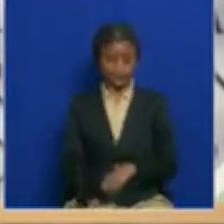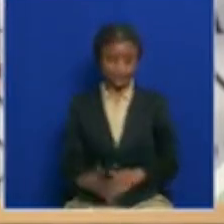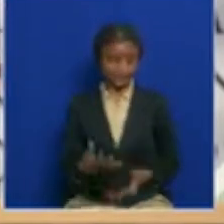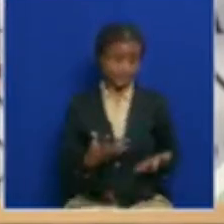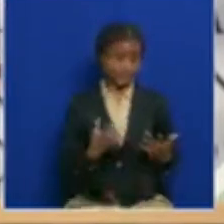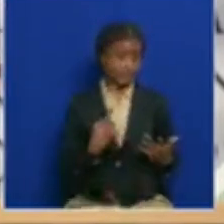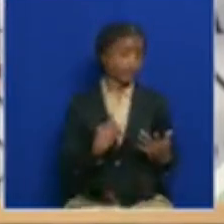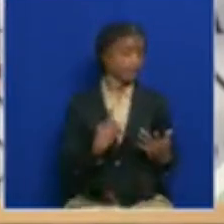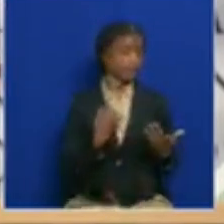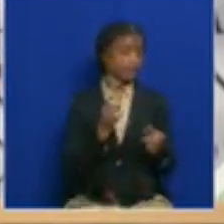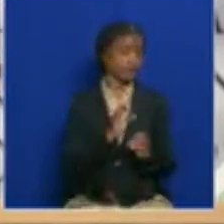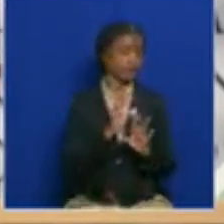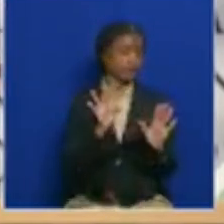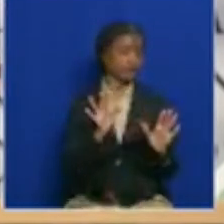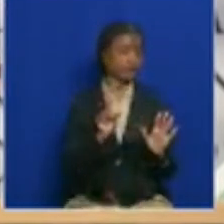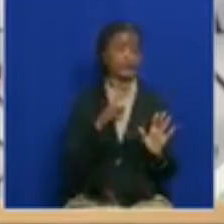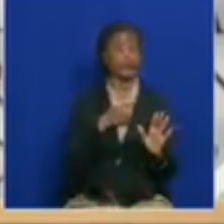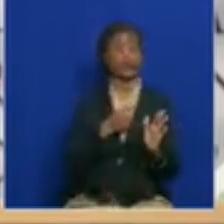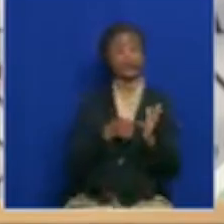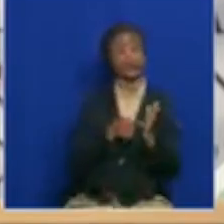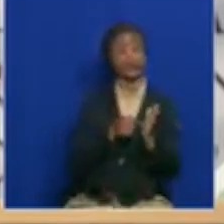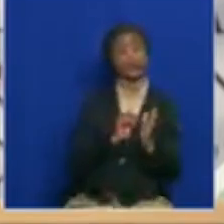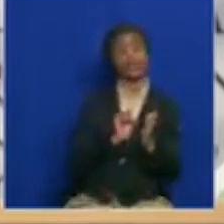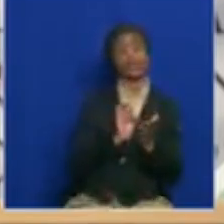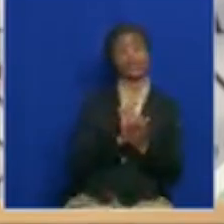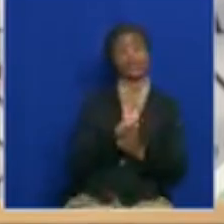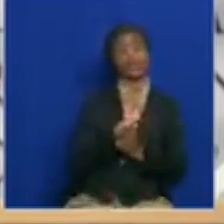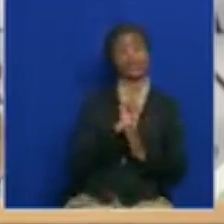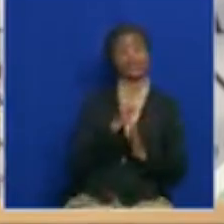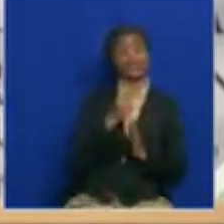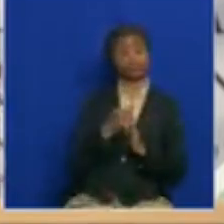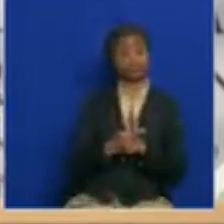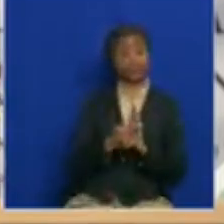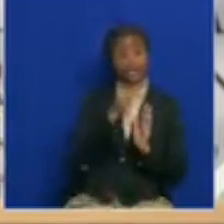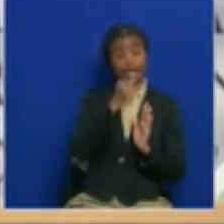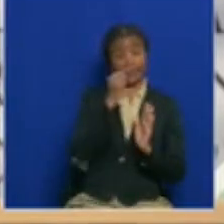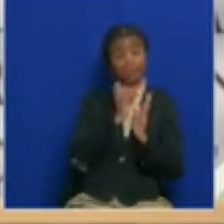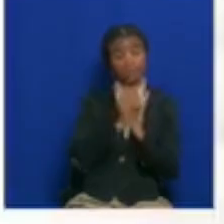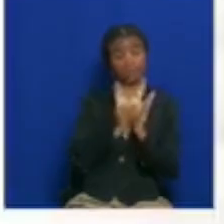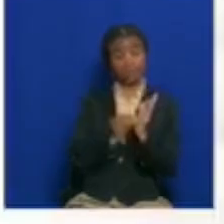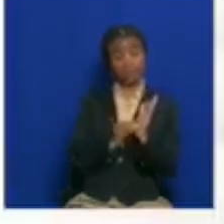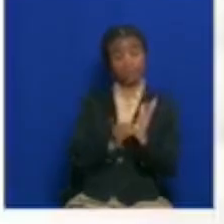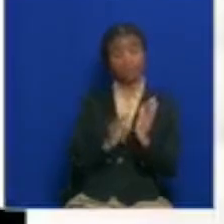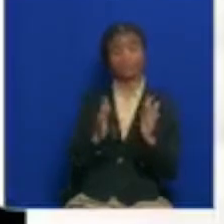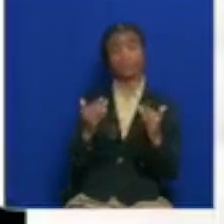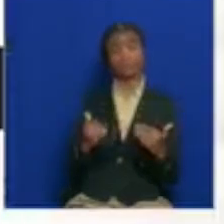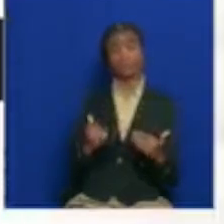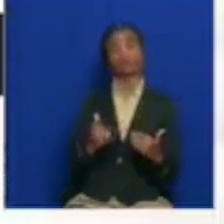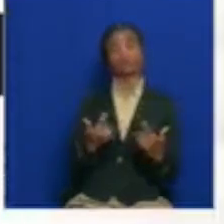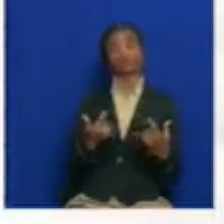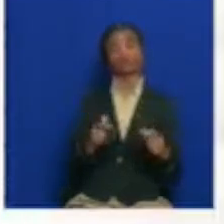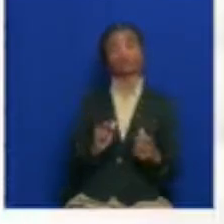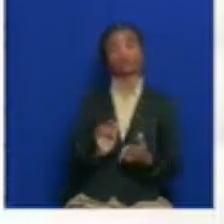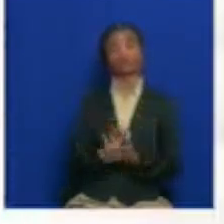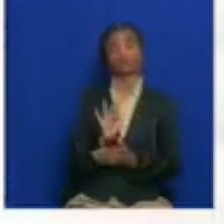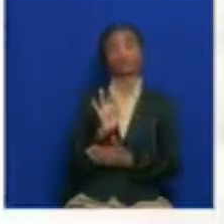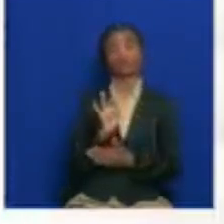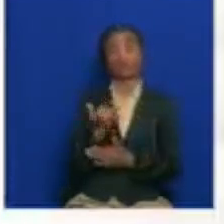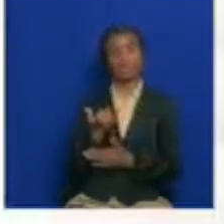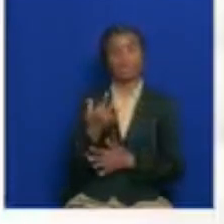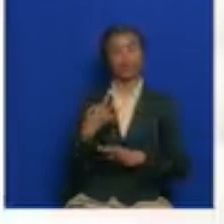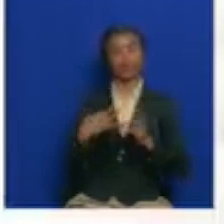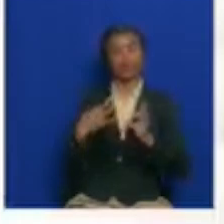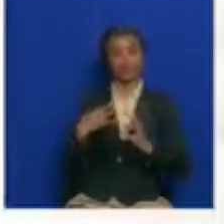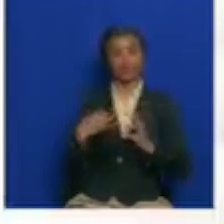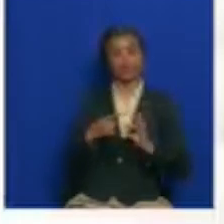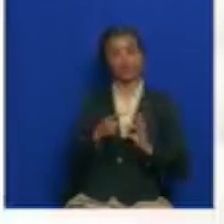your co-accused. Yes. But then you go further at 15, you deal with others who are not your co-accused. On paragraph